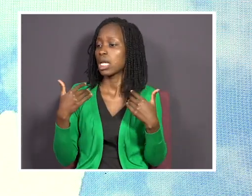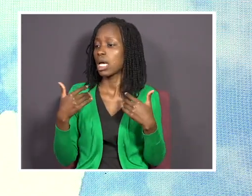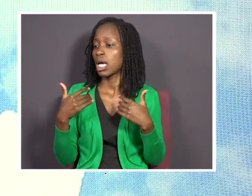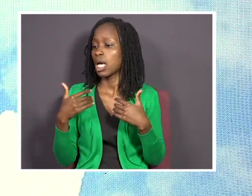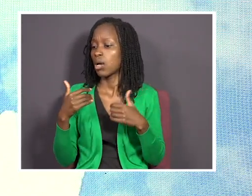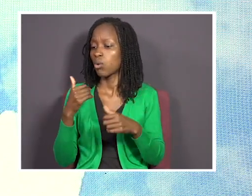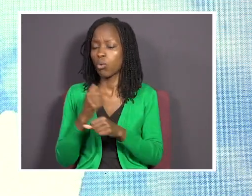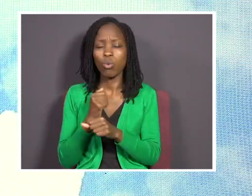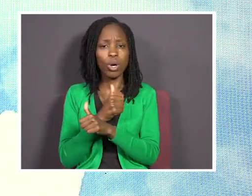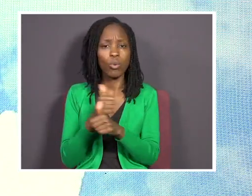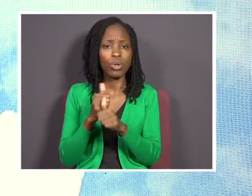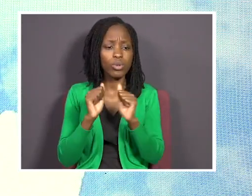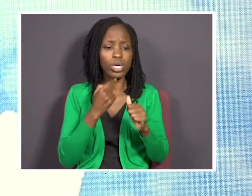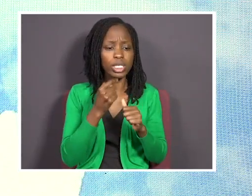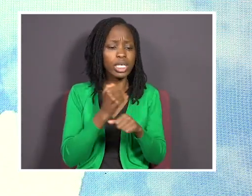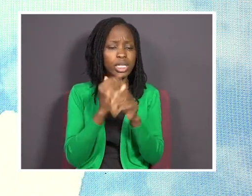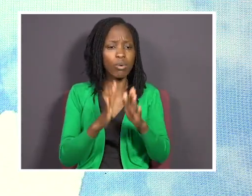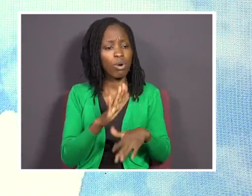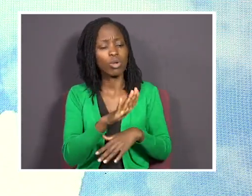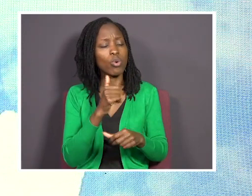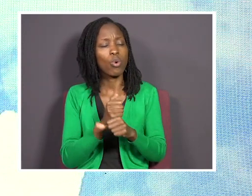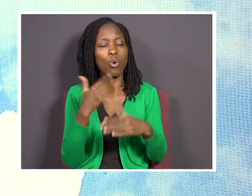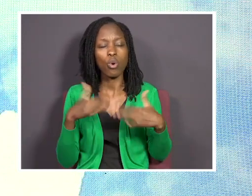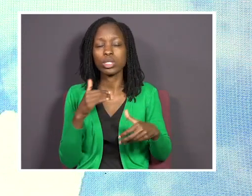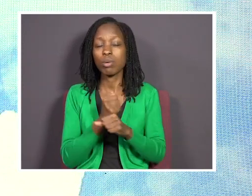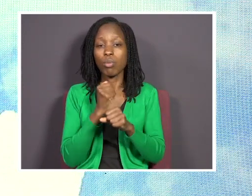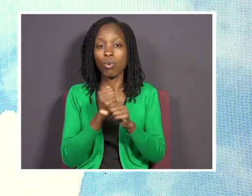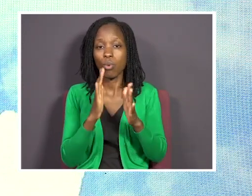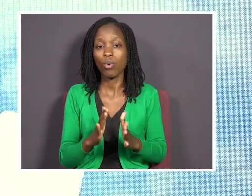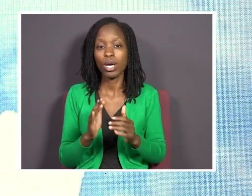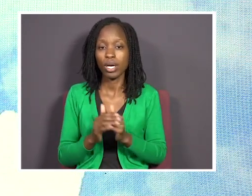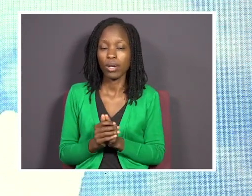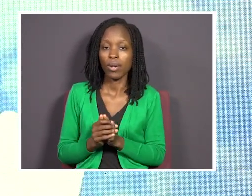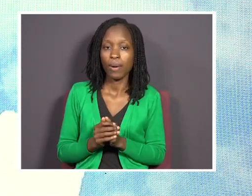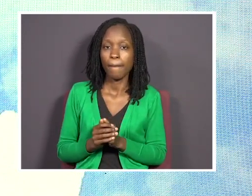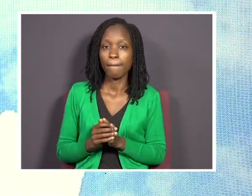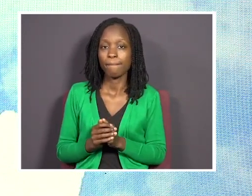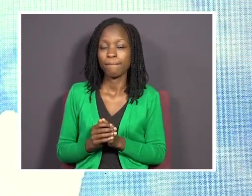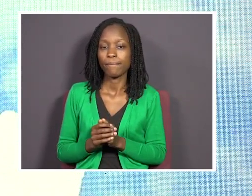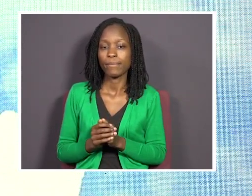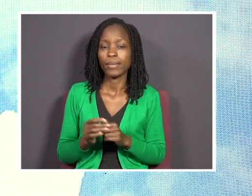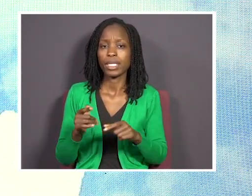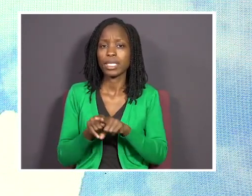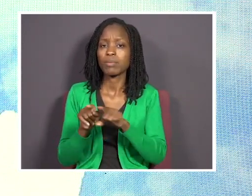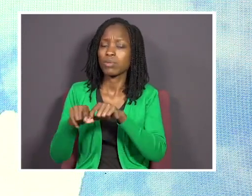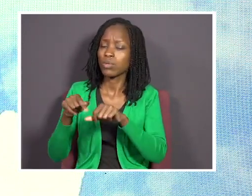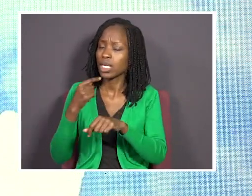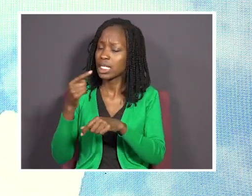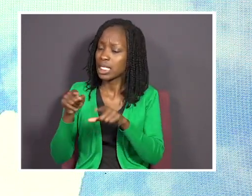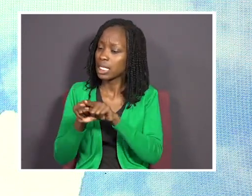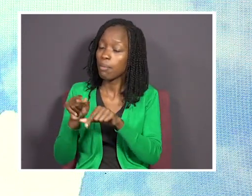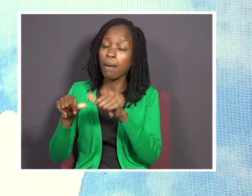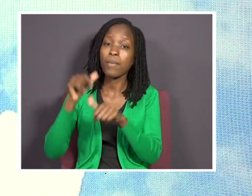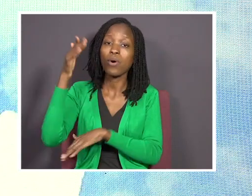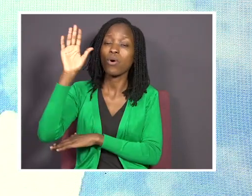say, you have been an awesome worker as you appraise him towards the end, perhaps, of a contract. But you could say the same of God.